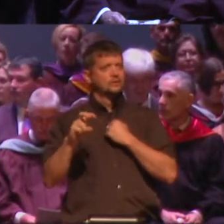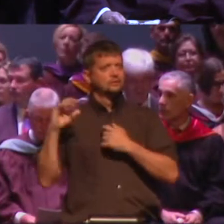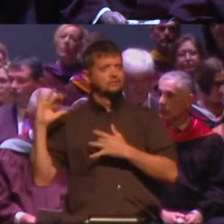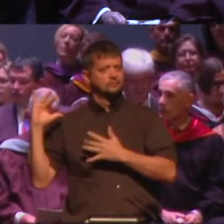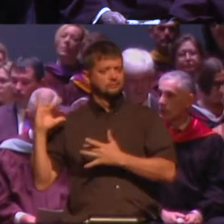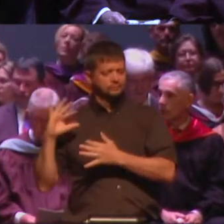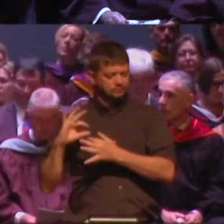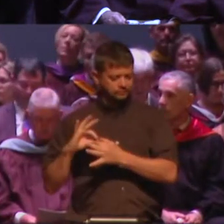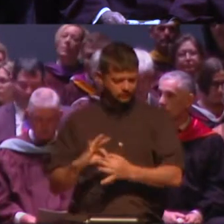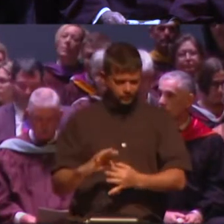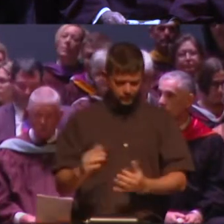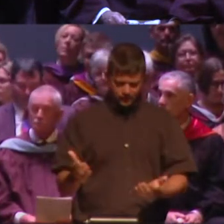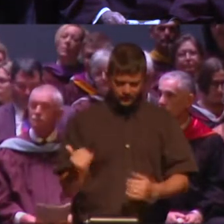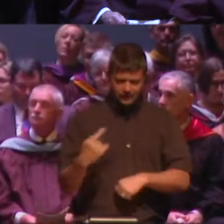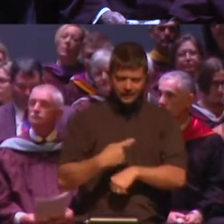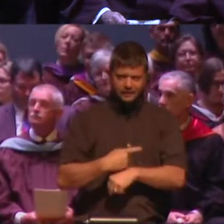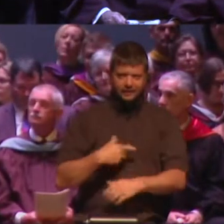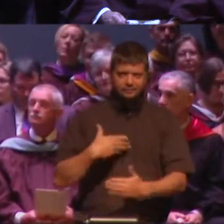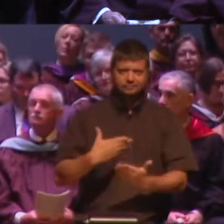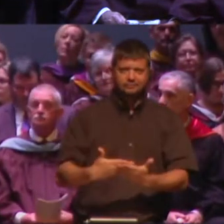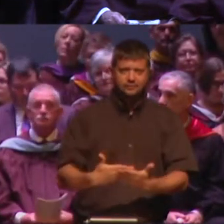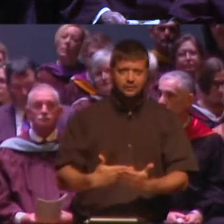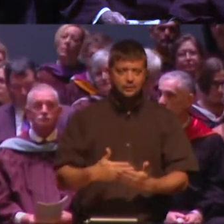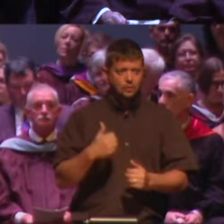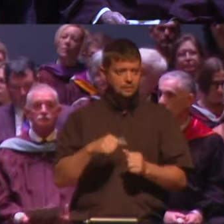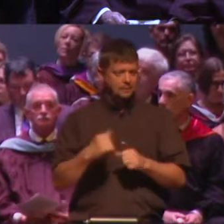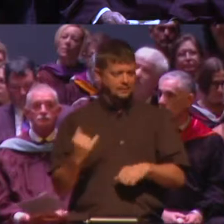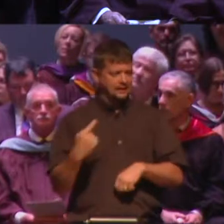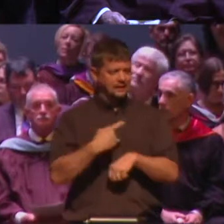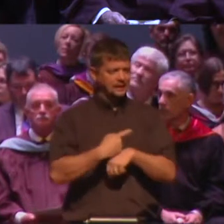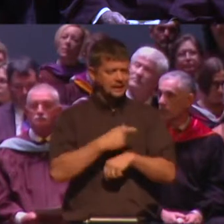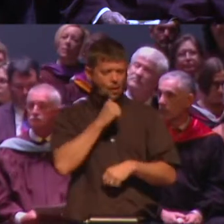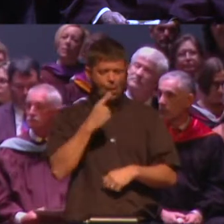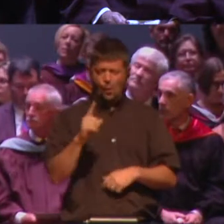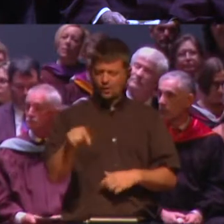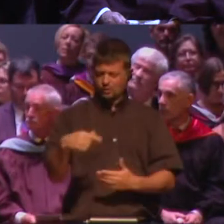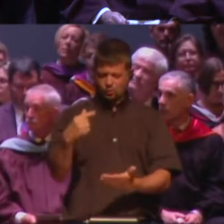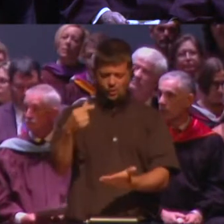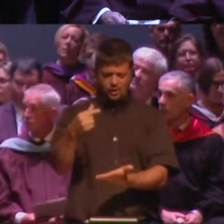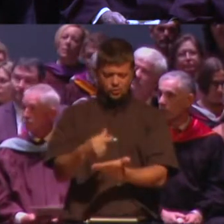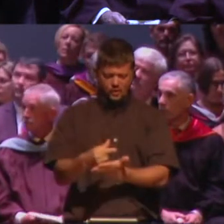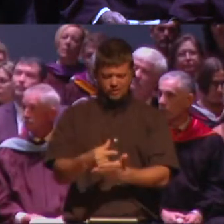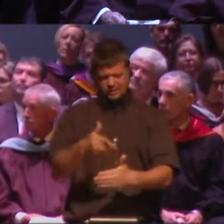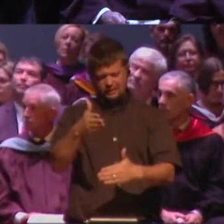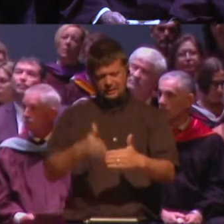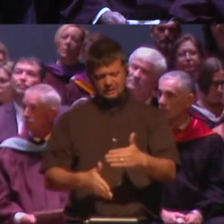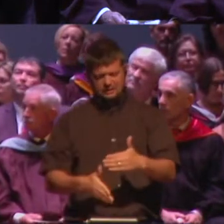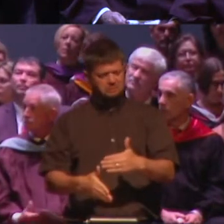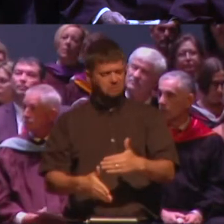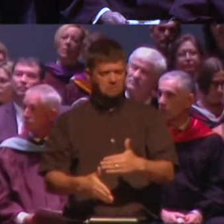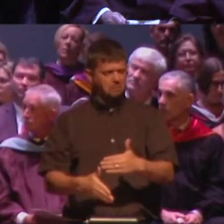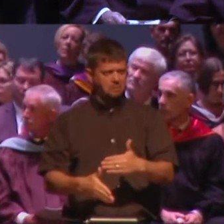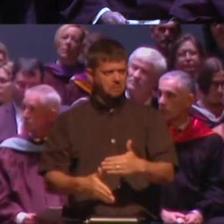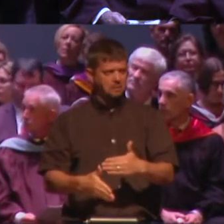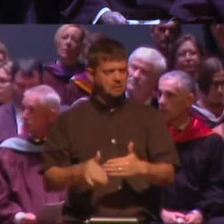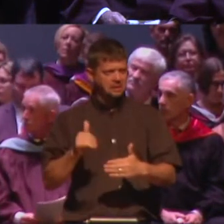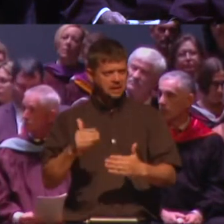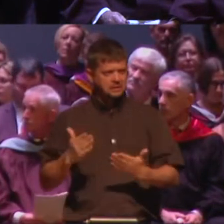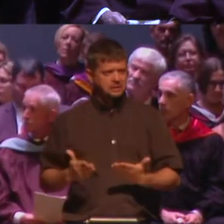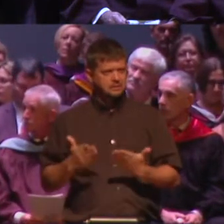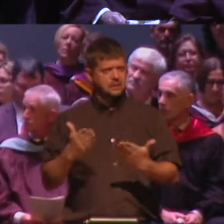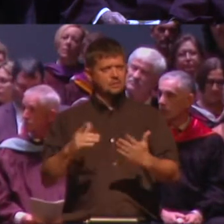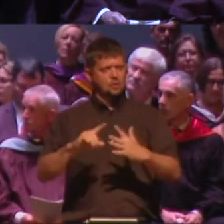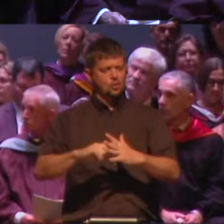today. Remember that today is not just a graduation, an ending, it is also a commencement, a